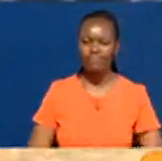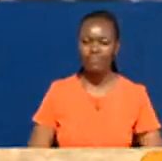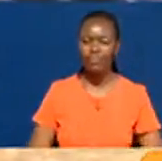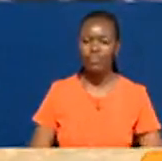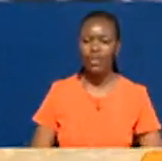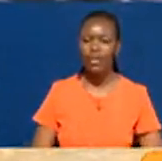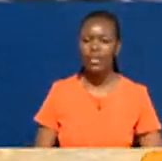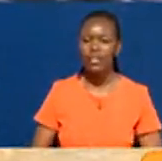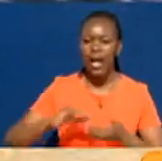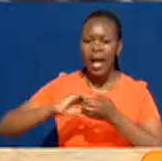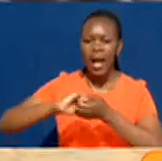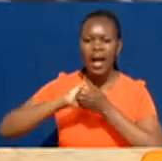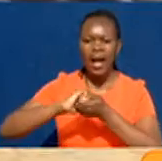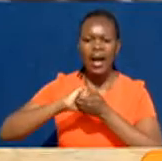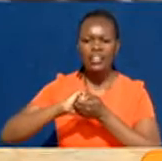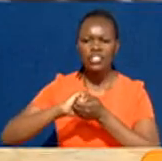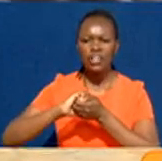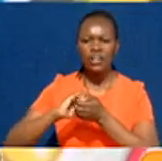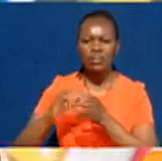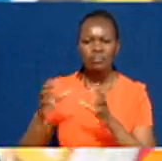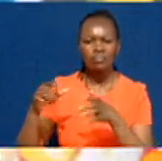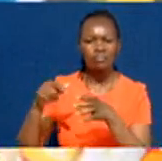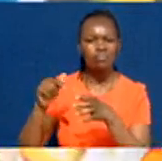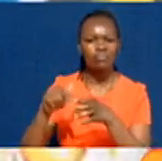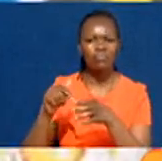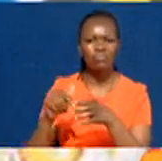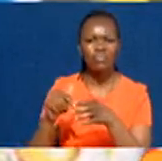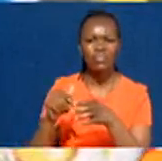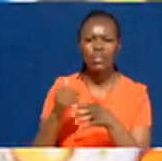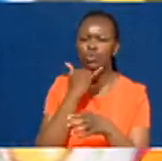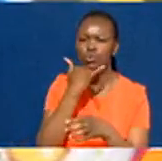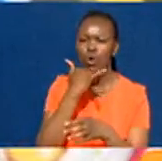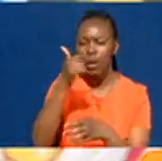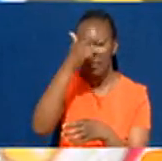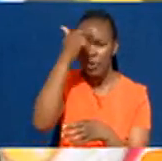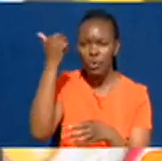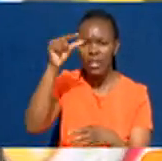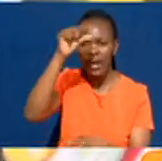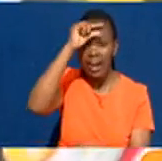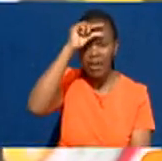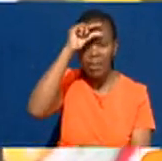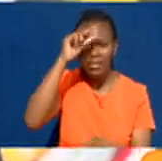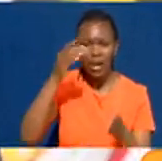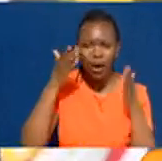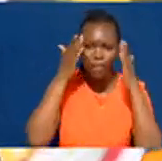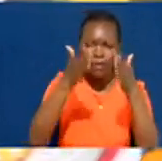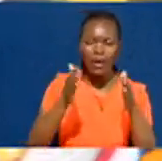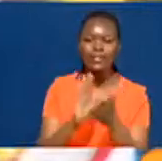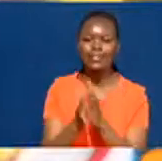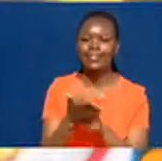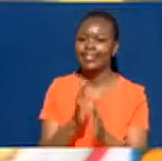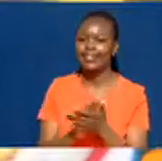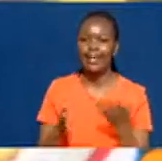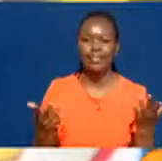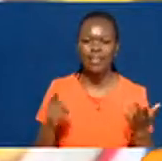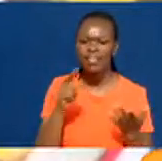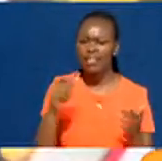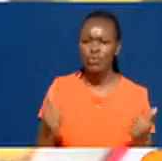that creates a mongrel of a government where nobody knows where the line is. That one will not